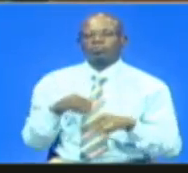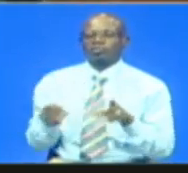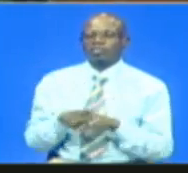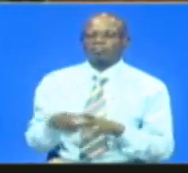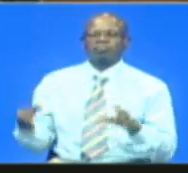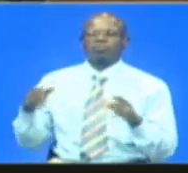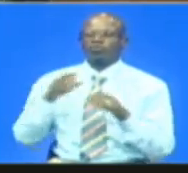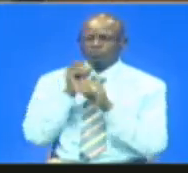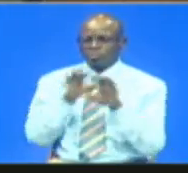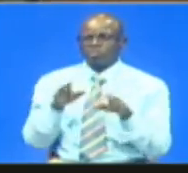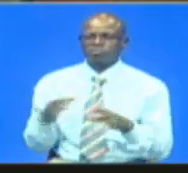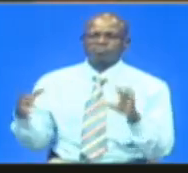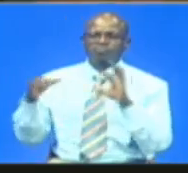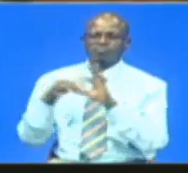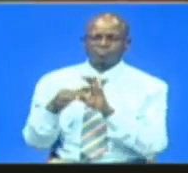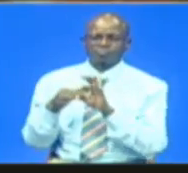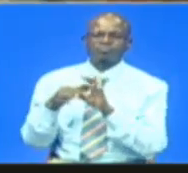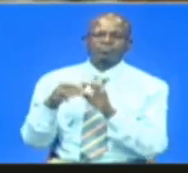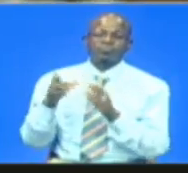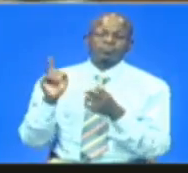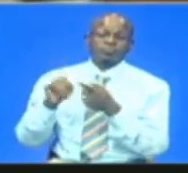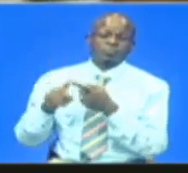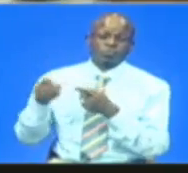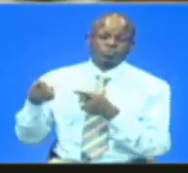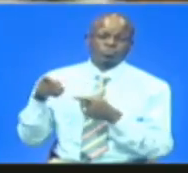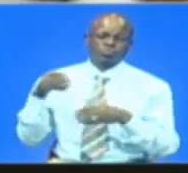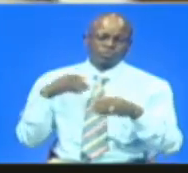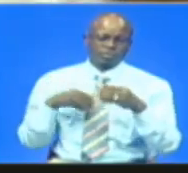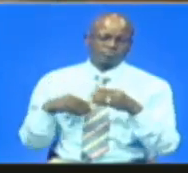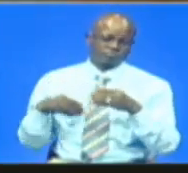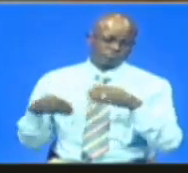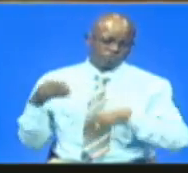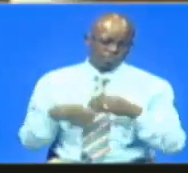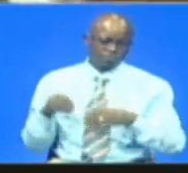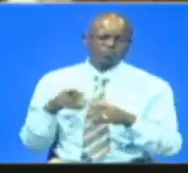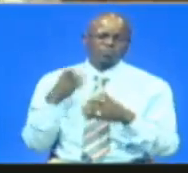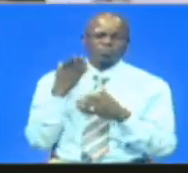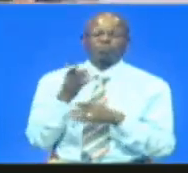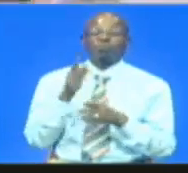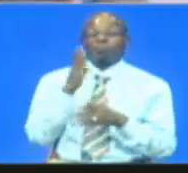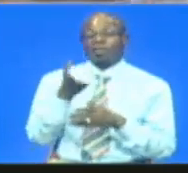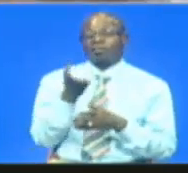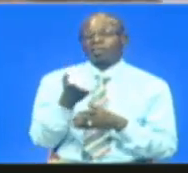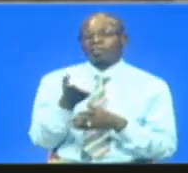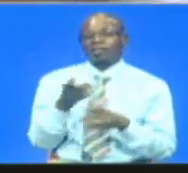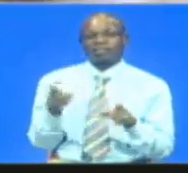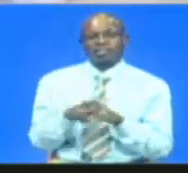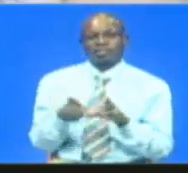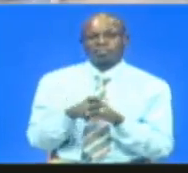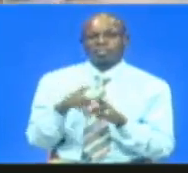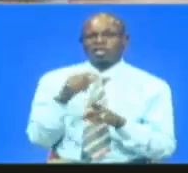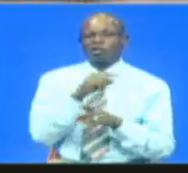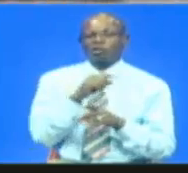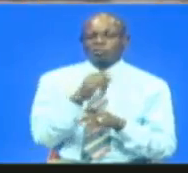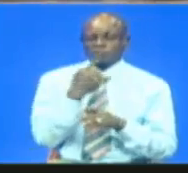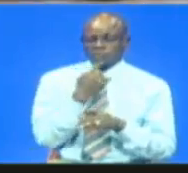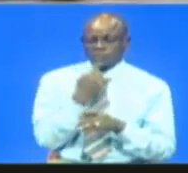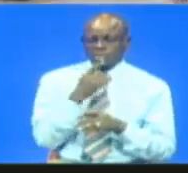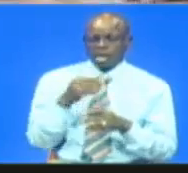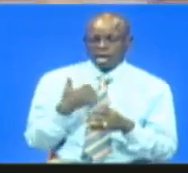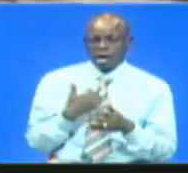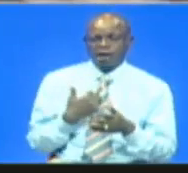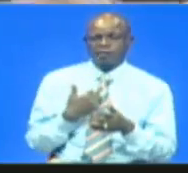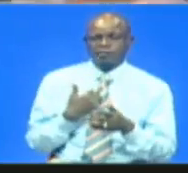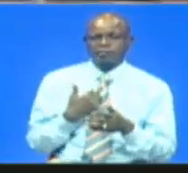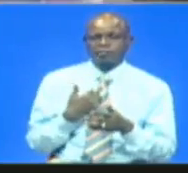scandal came from third parties and not him. Githongo also told the court that he had tape recordings of their conversation with